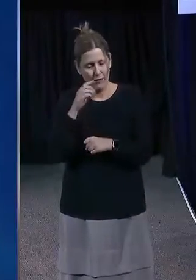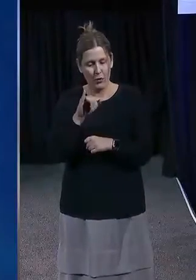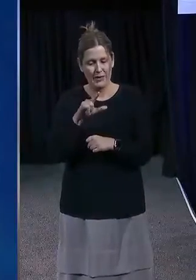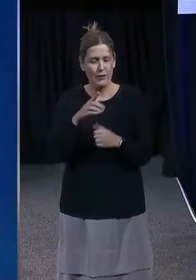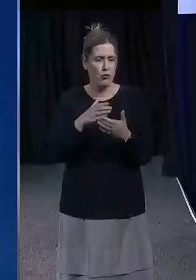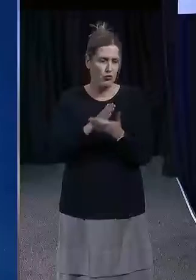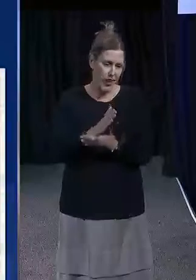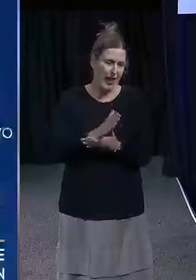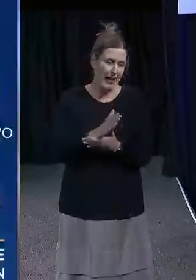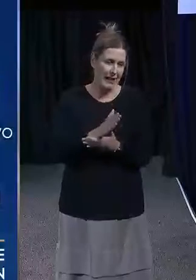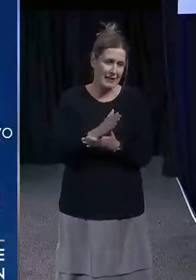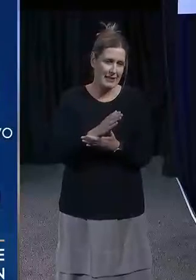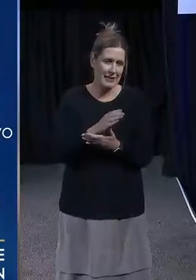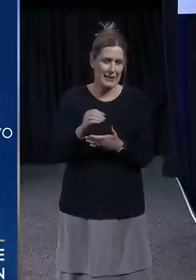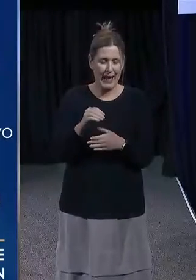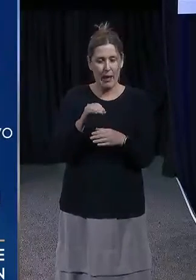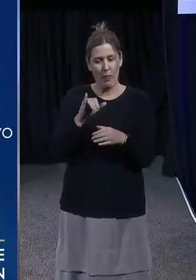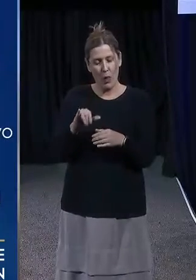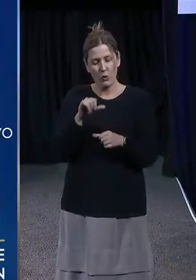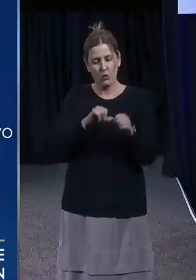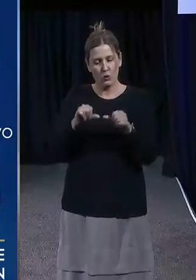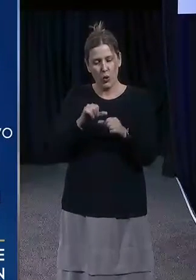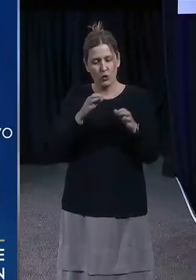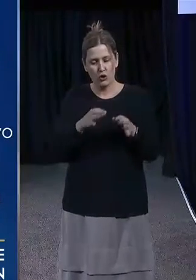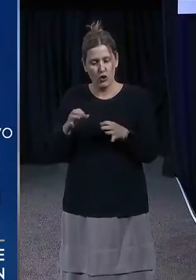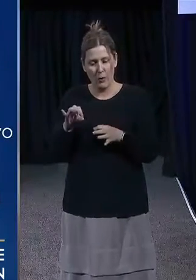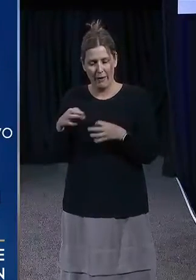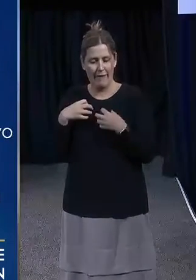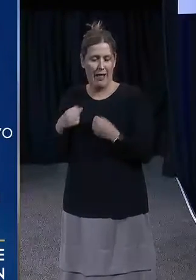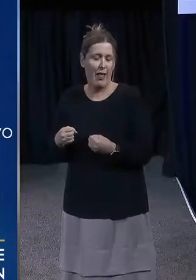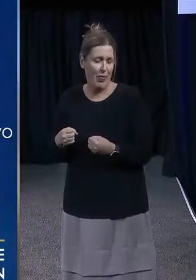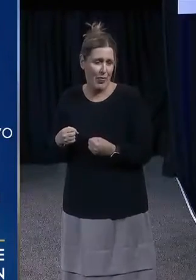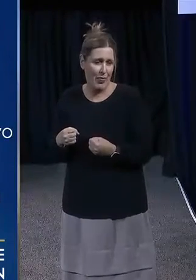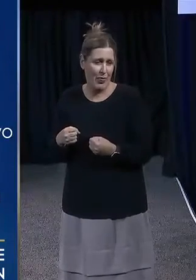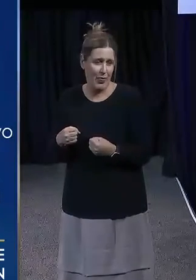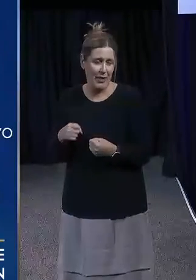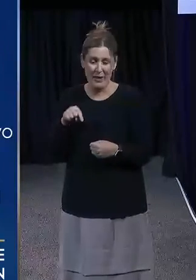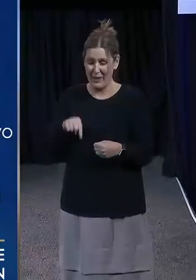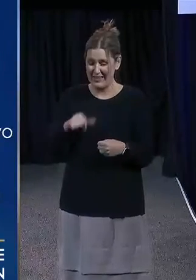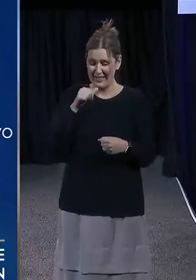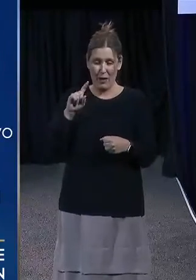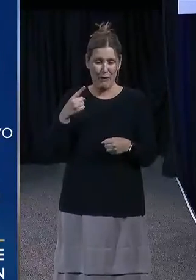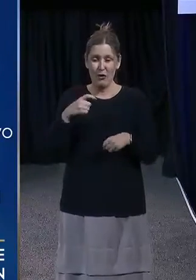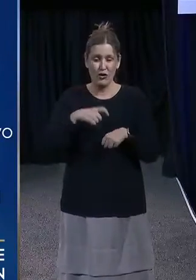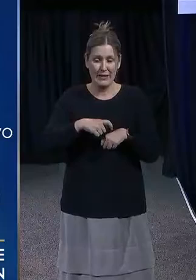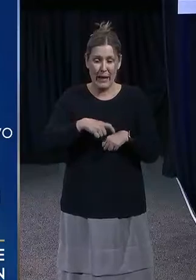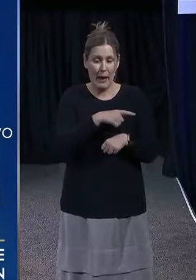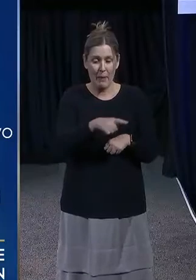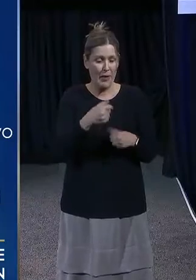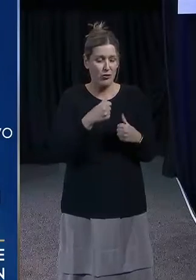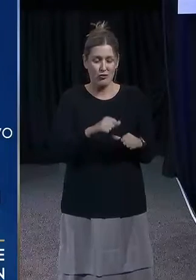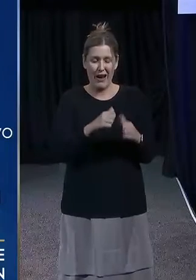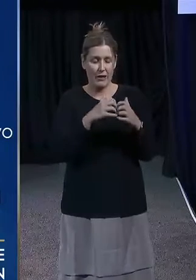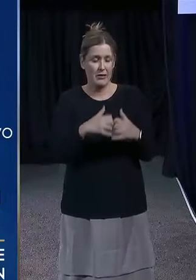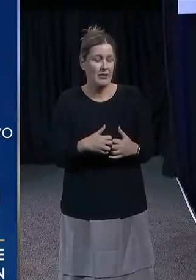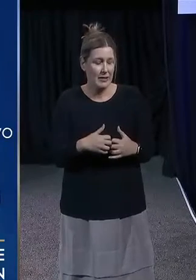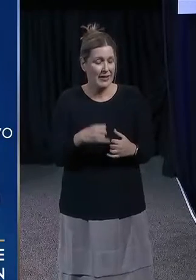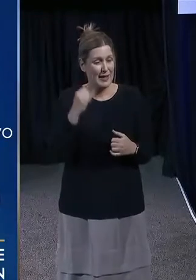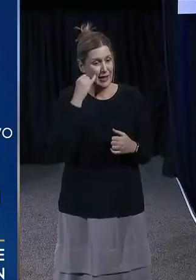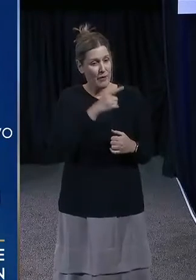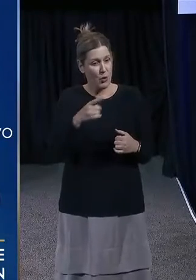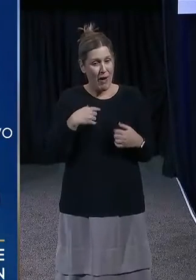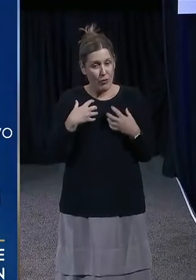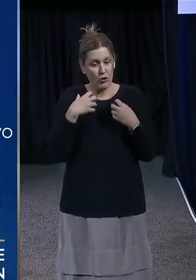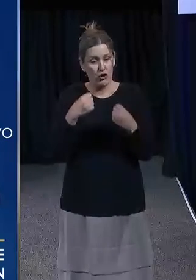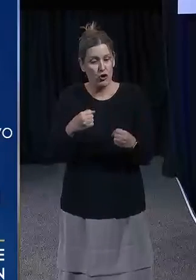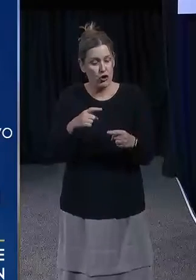in each of the social determinants of health. This is not the first time that it was done. If you will have the courage to identify